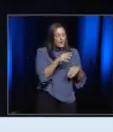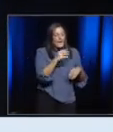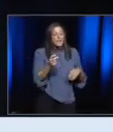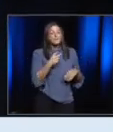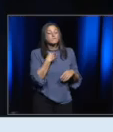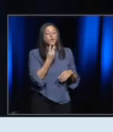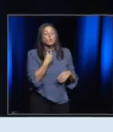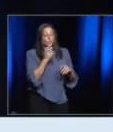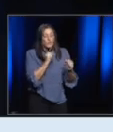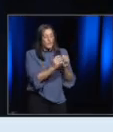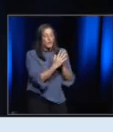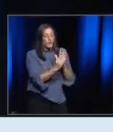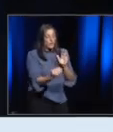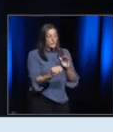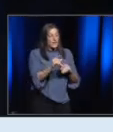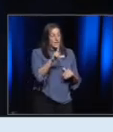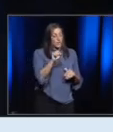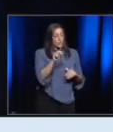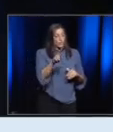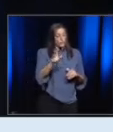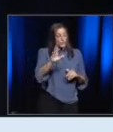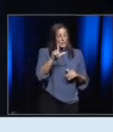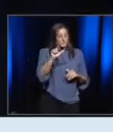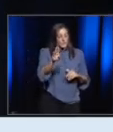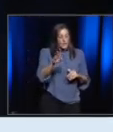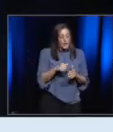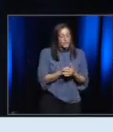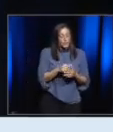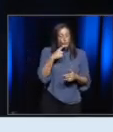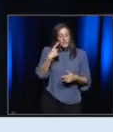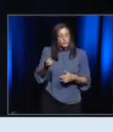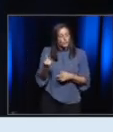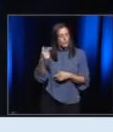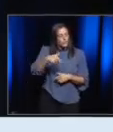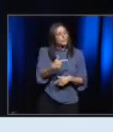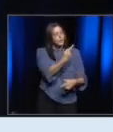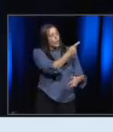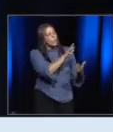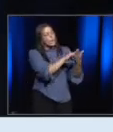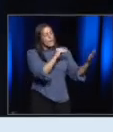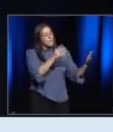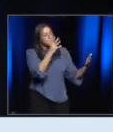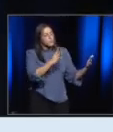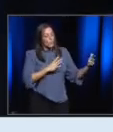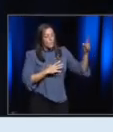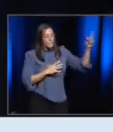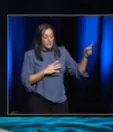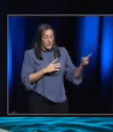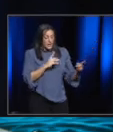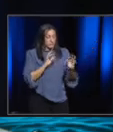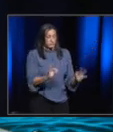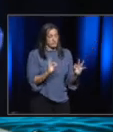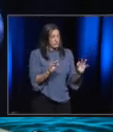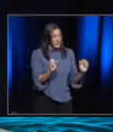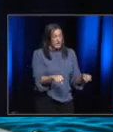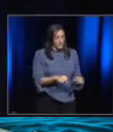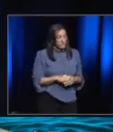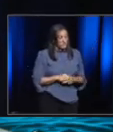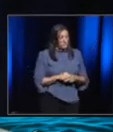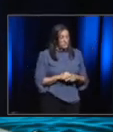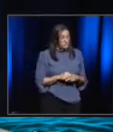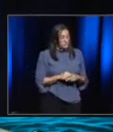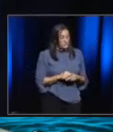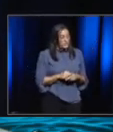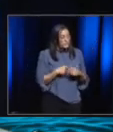domains. In Lou Herman's lab here, they've told the dolphin to do what the human does, and you see they do a pretty good facsimile. So we would like